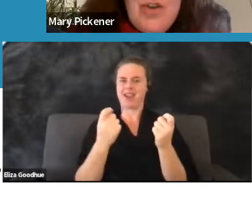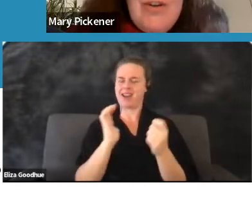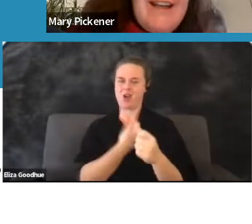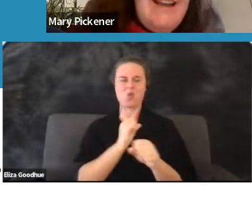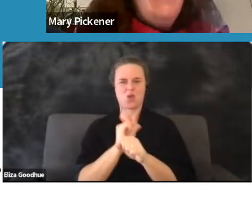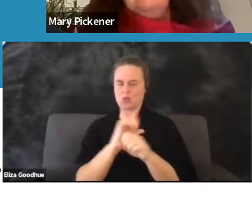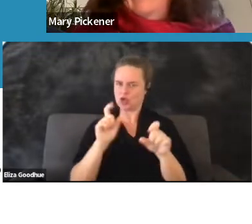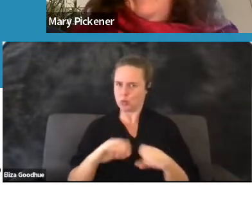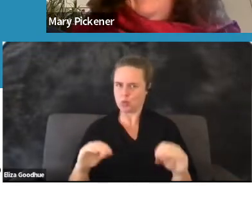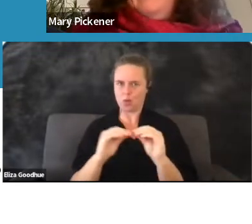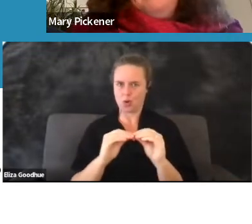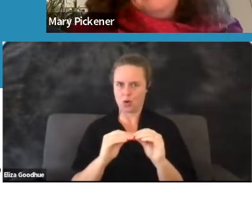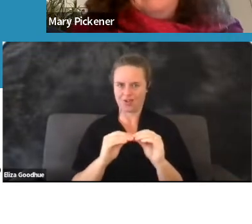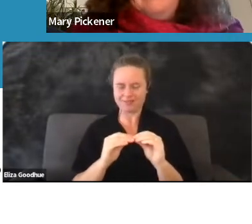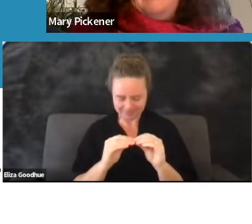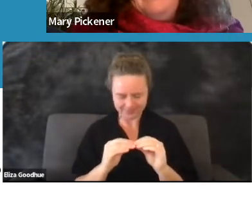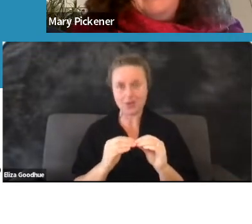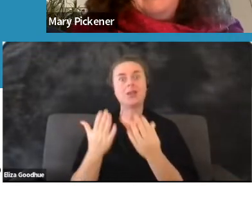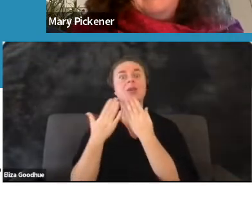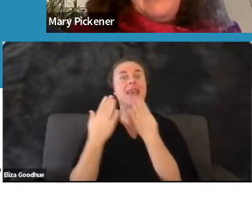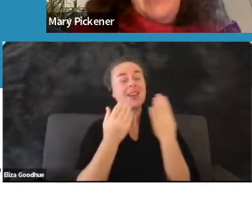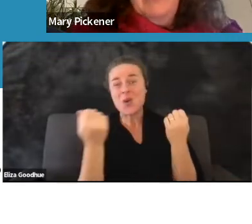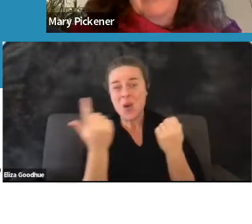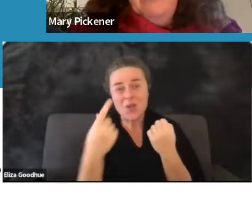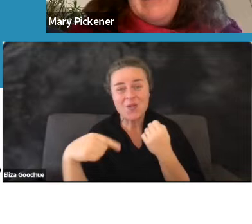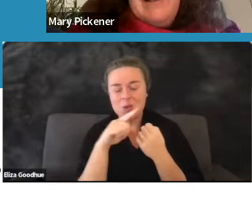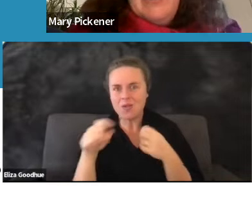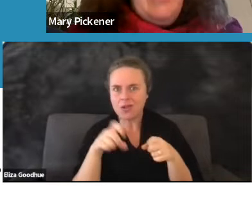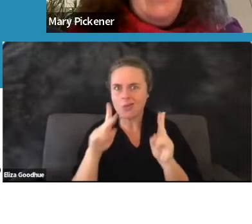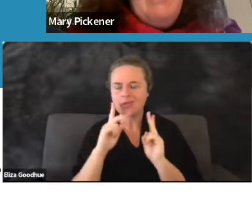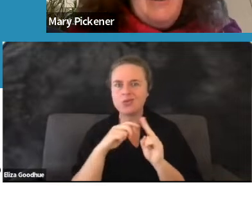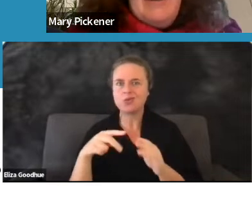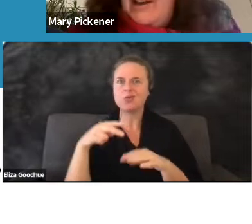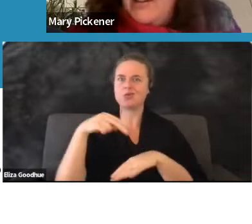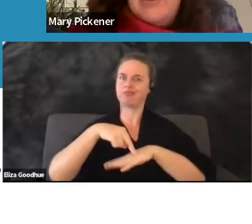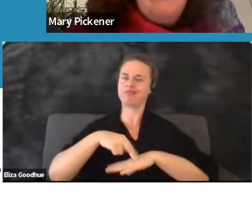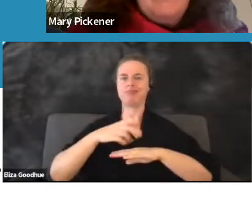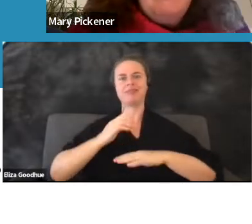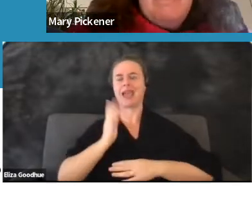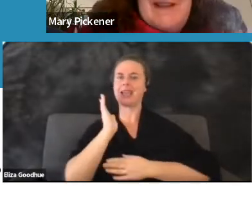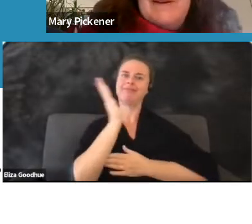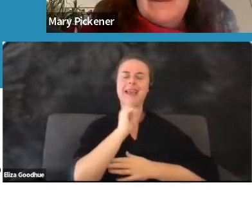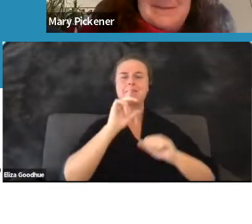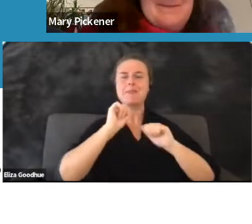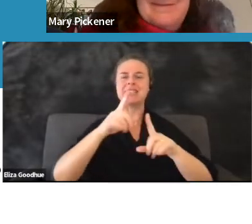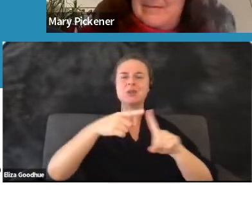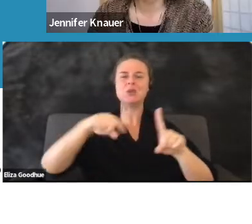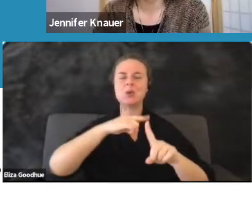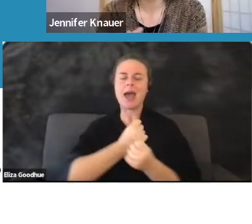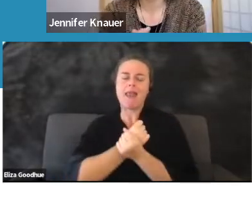the opportunity to be here, and, blessings and loving kindness to everyone. Thank you.